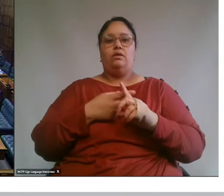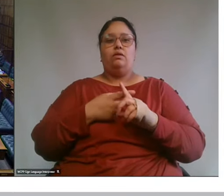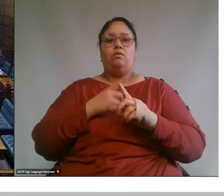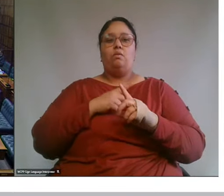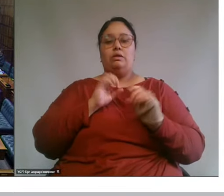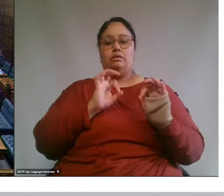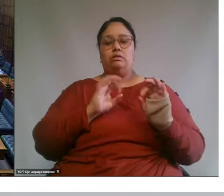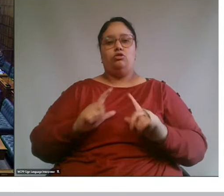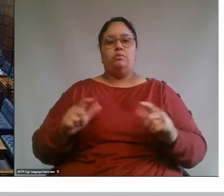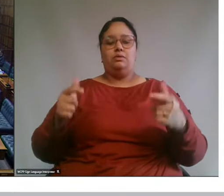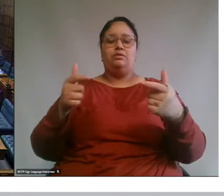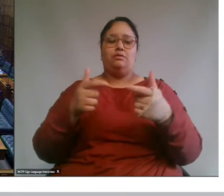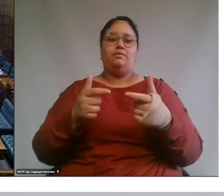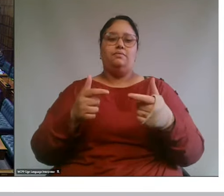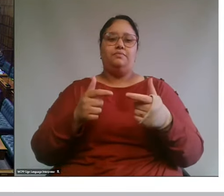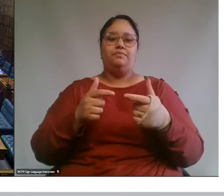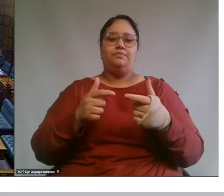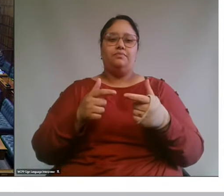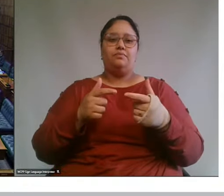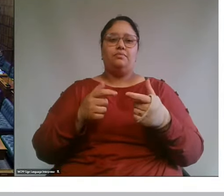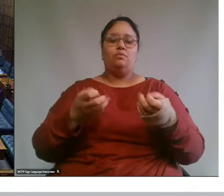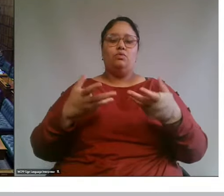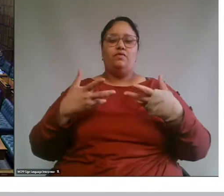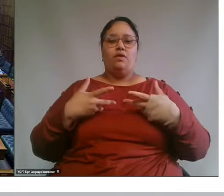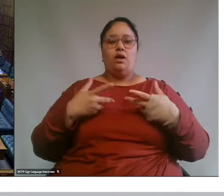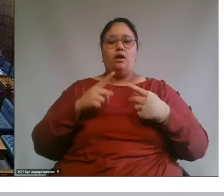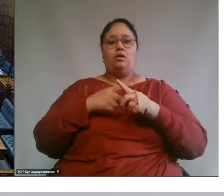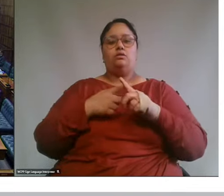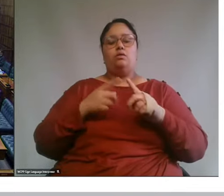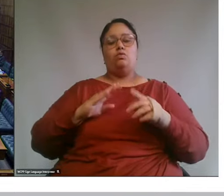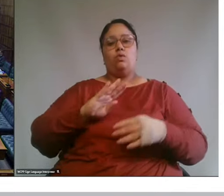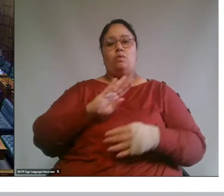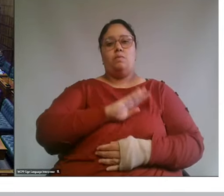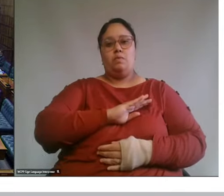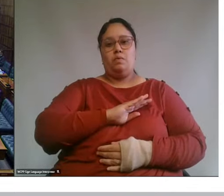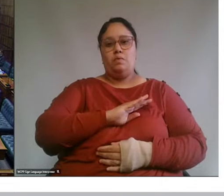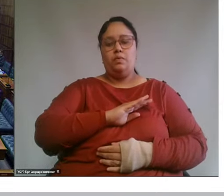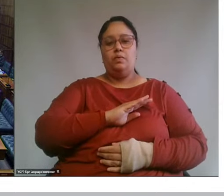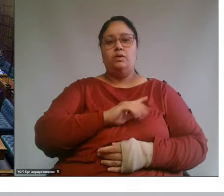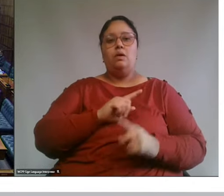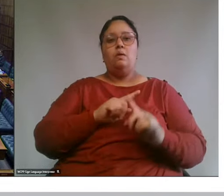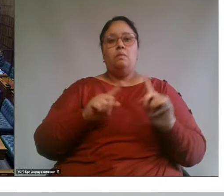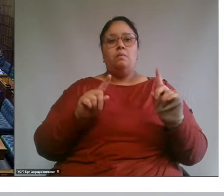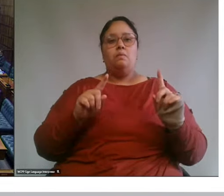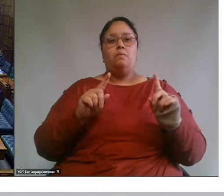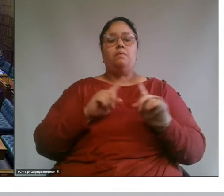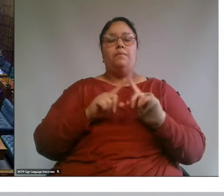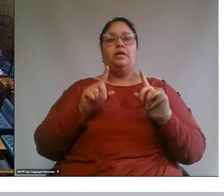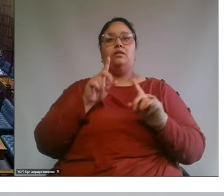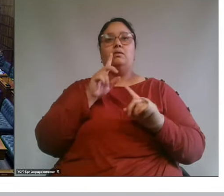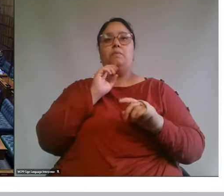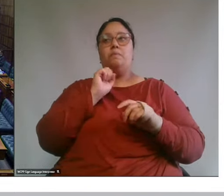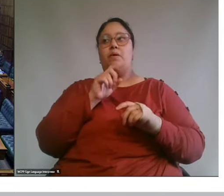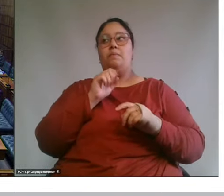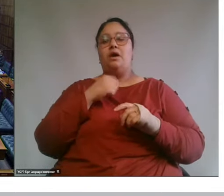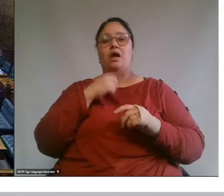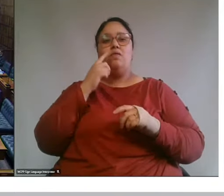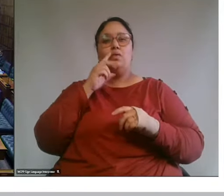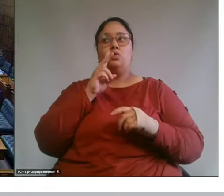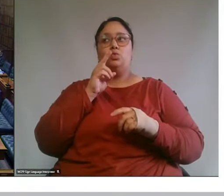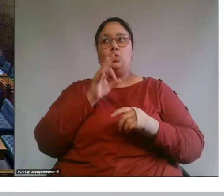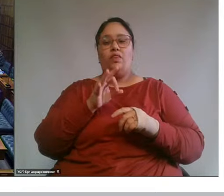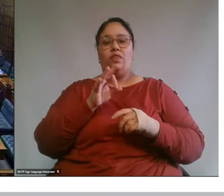a committee that we've set up to provide Assurance to the EXO and the board um but we obviously we are looking at